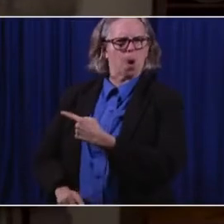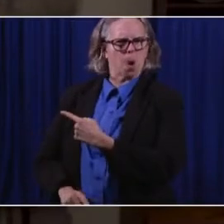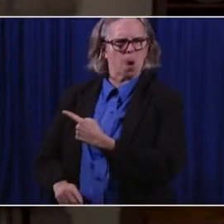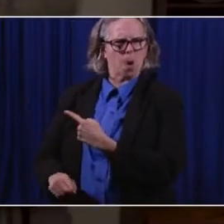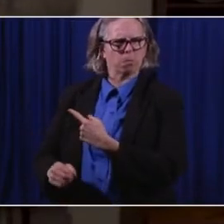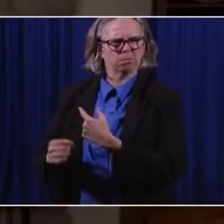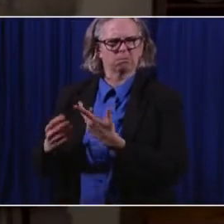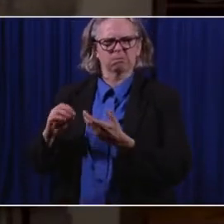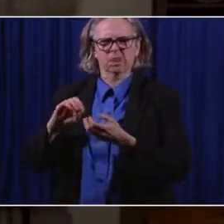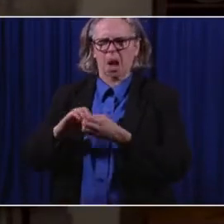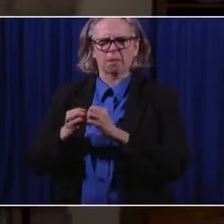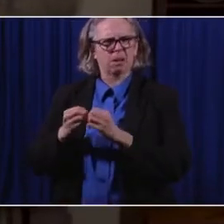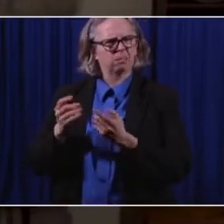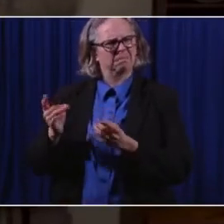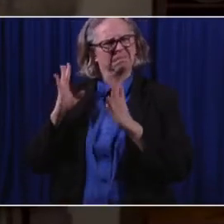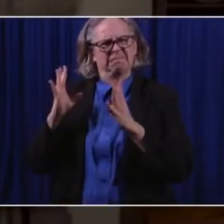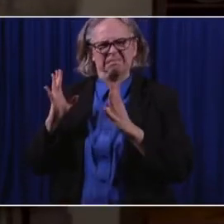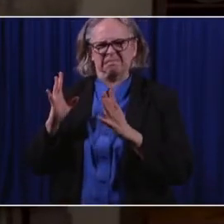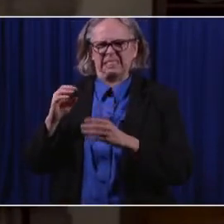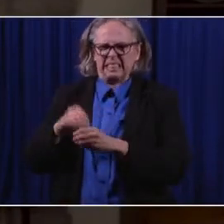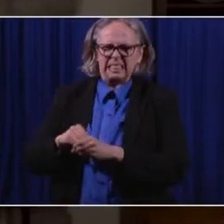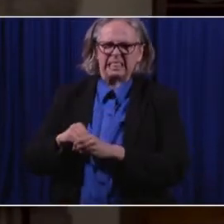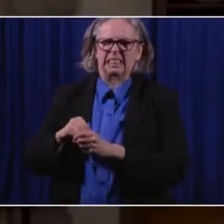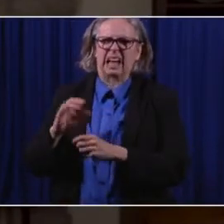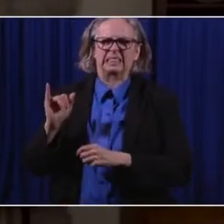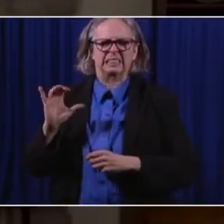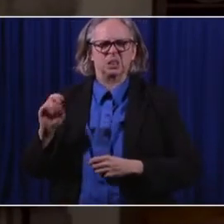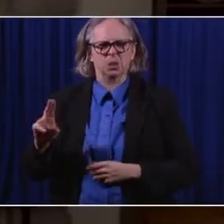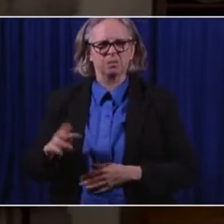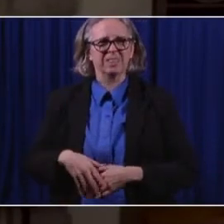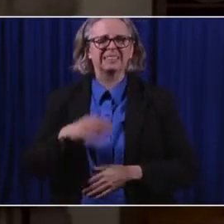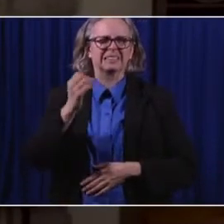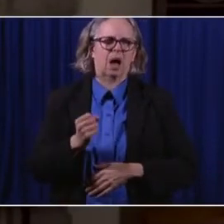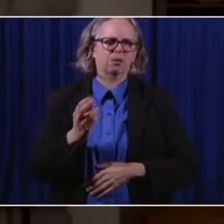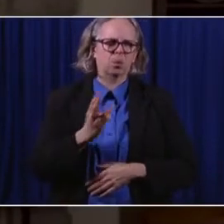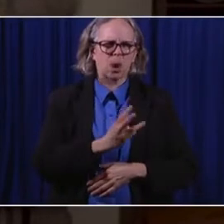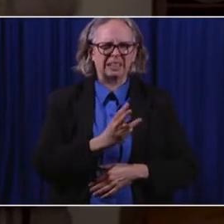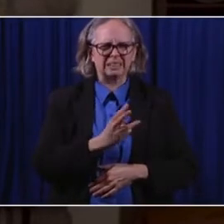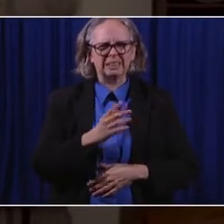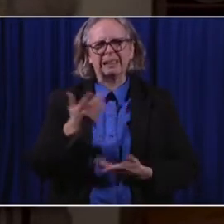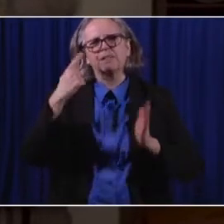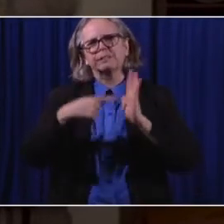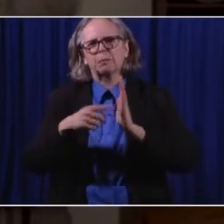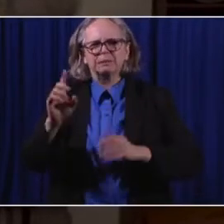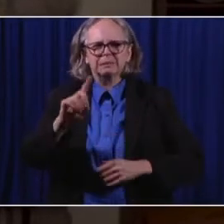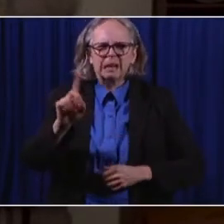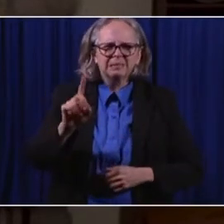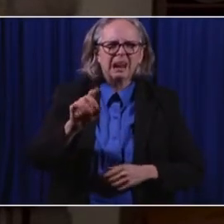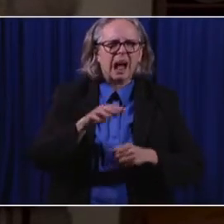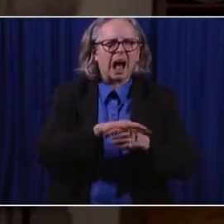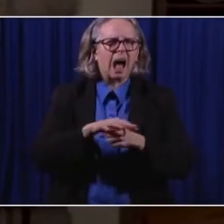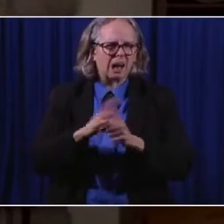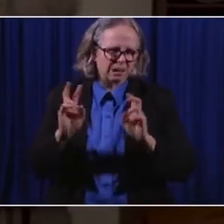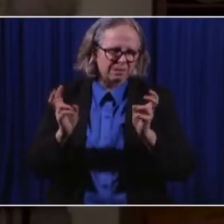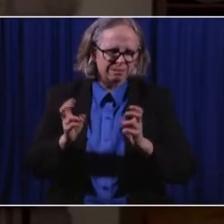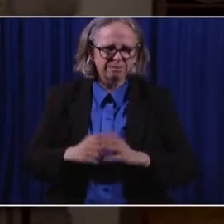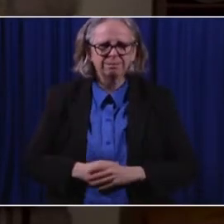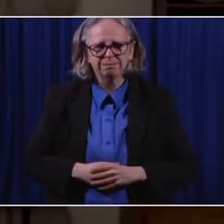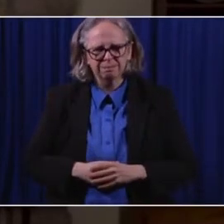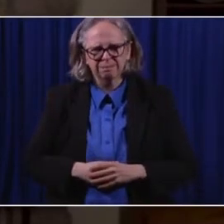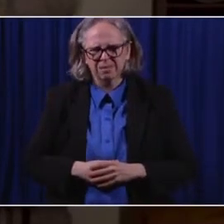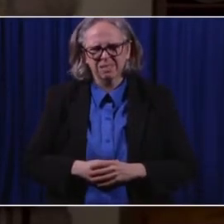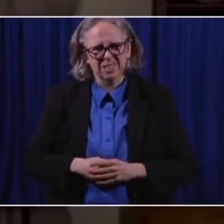3, Southwest Ohio, Dayton region, that has the least. But they're all, you know, higher, certainly higher than